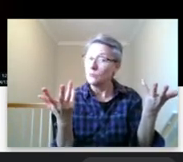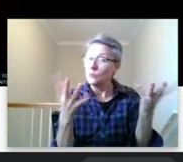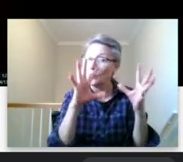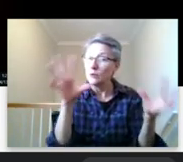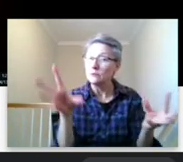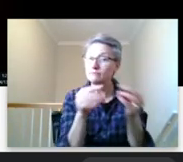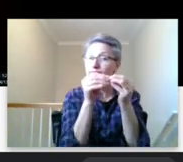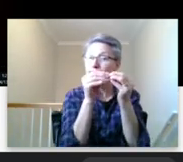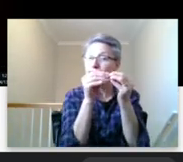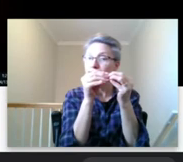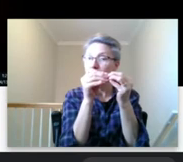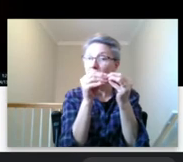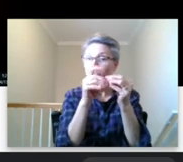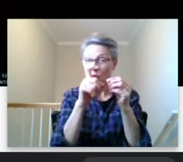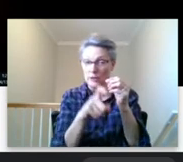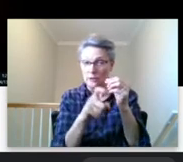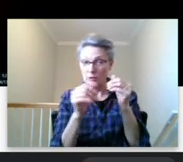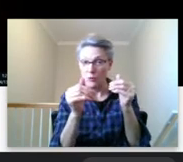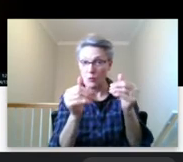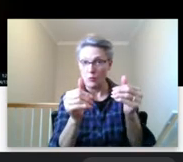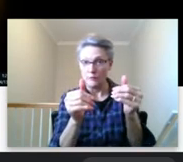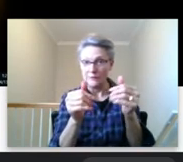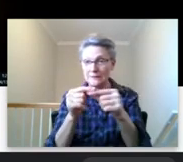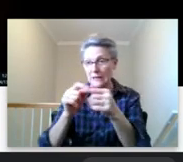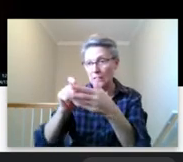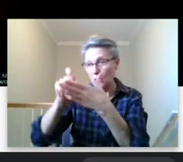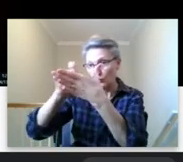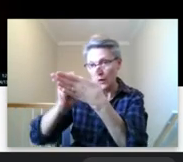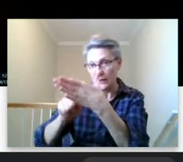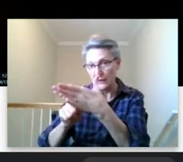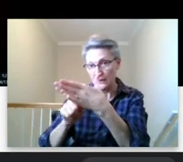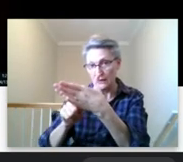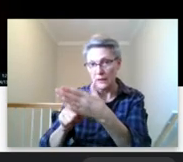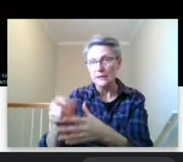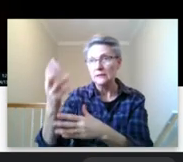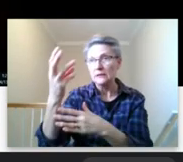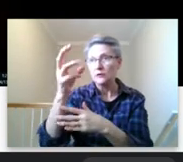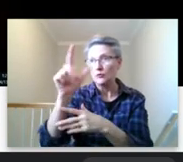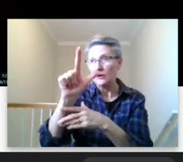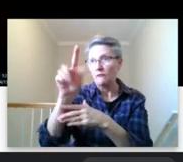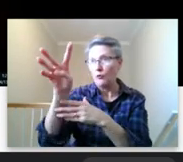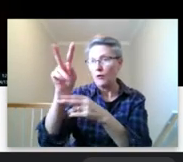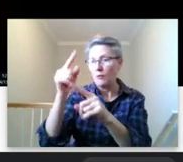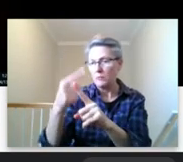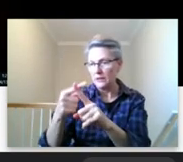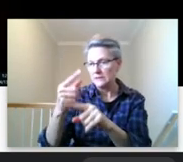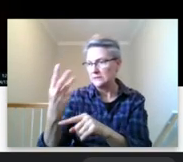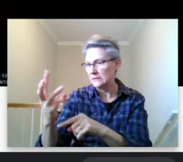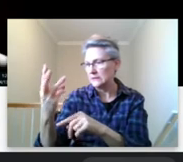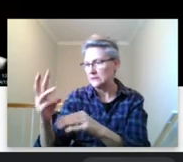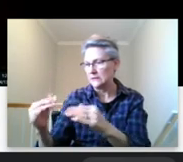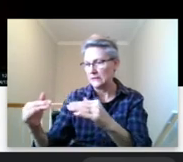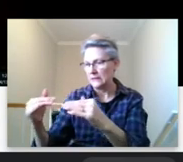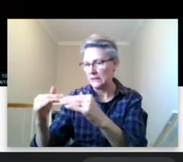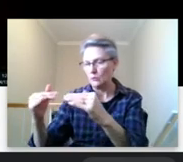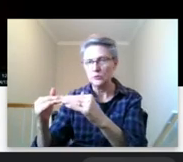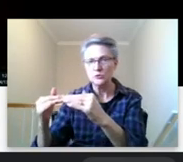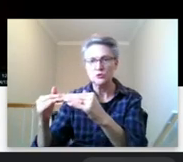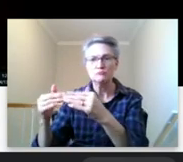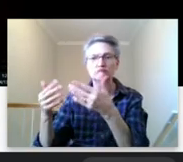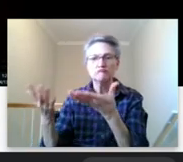amount? If you need to, go over to the side and write it vertically for yourself. Please do that. So I've got 24